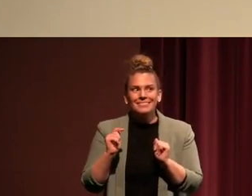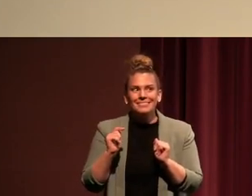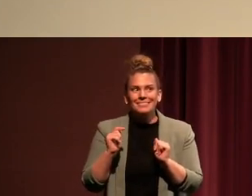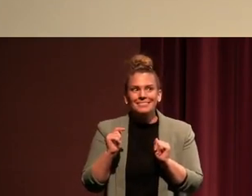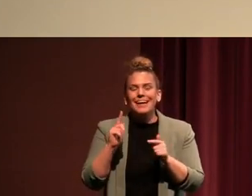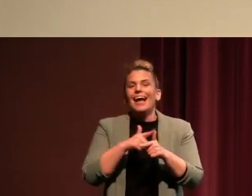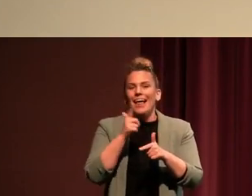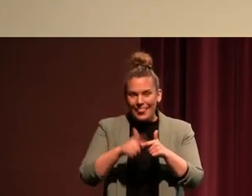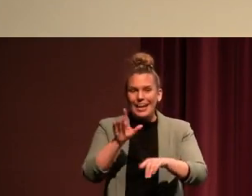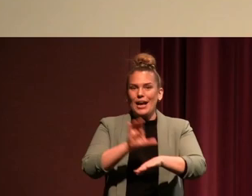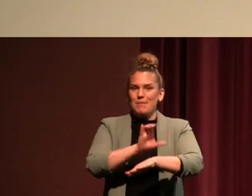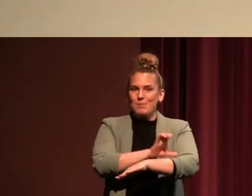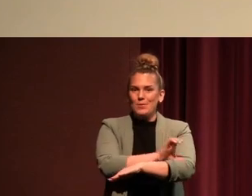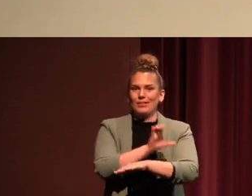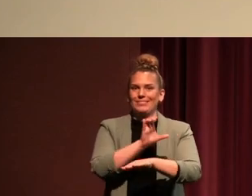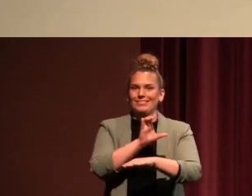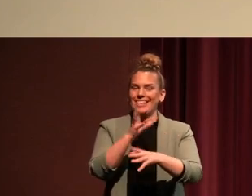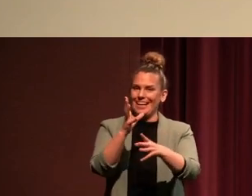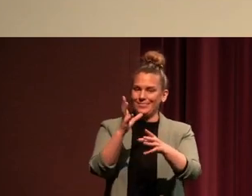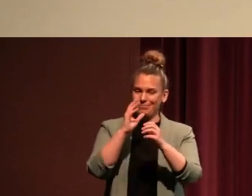And a computer gives us the answers.